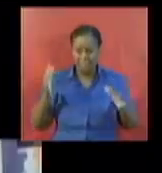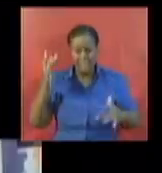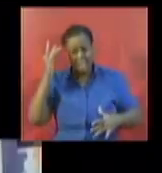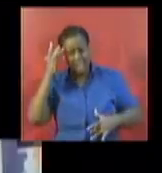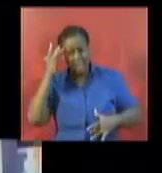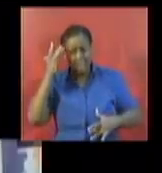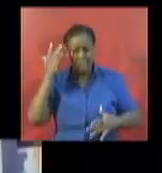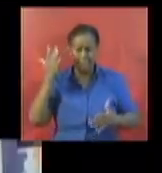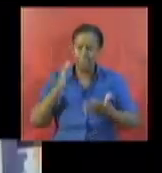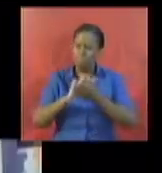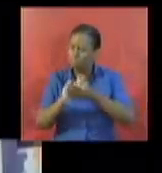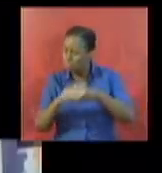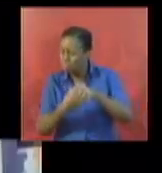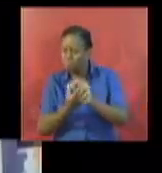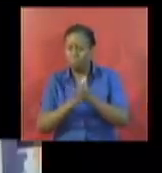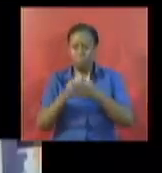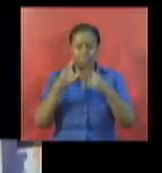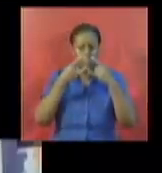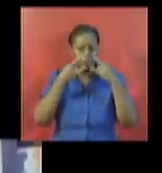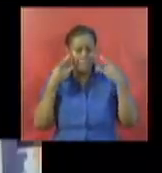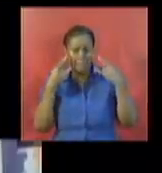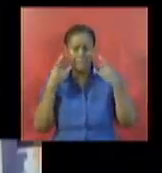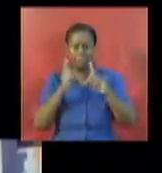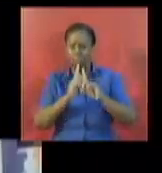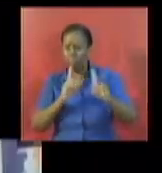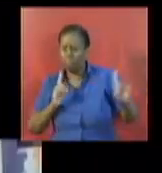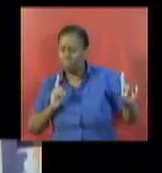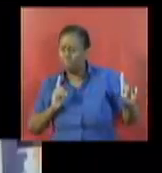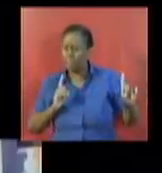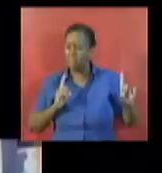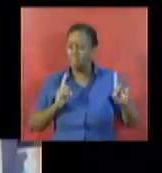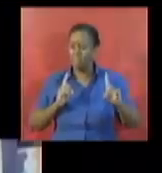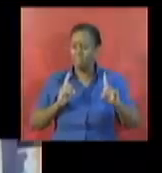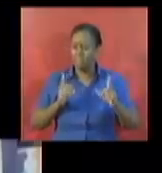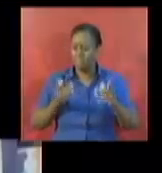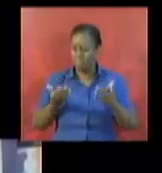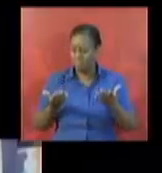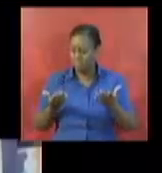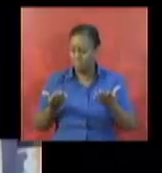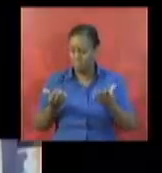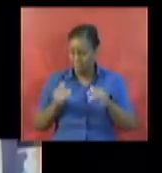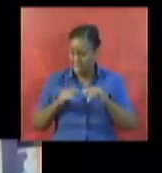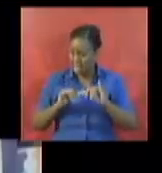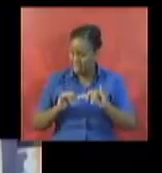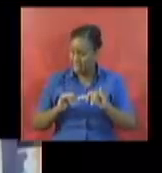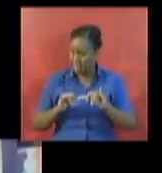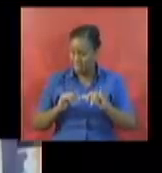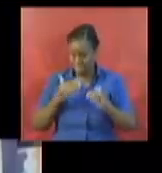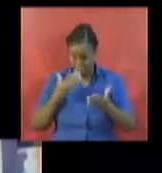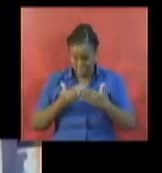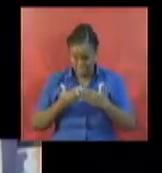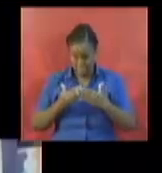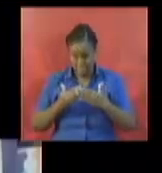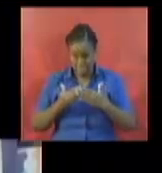our hands frequently and physical distancing and wearing of masks, which are excellent strategies for the